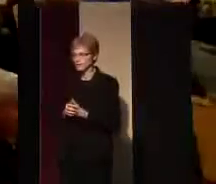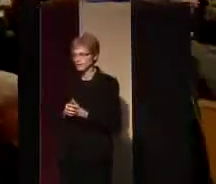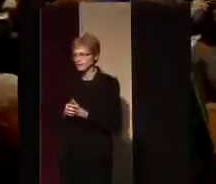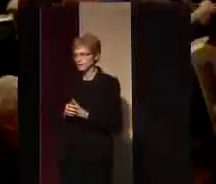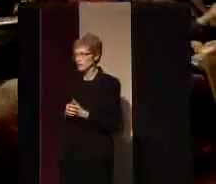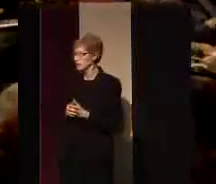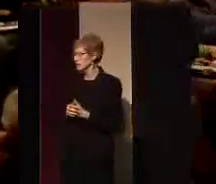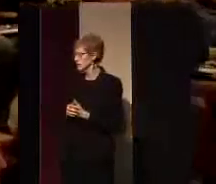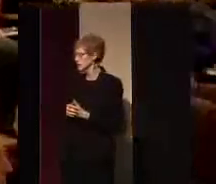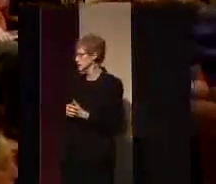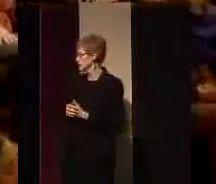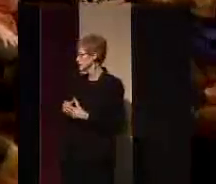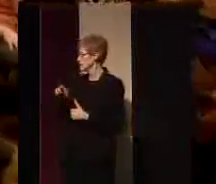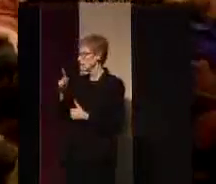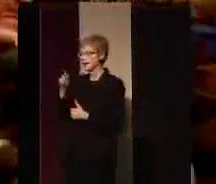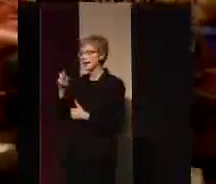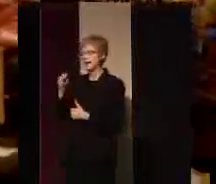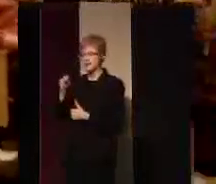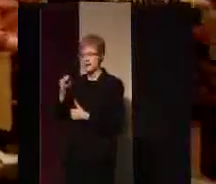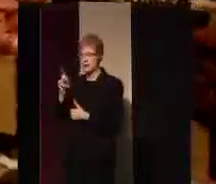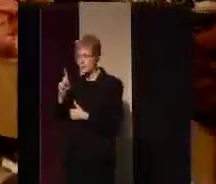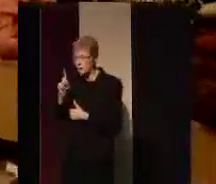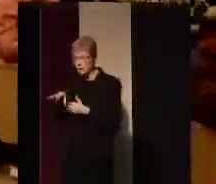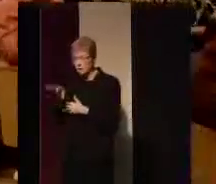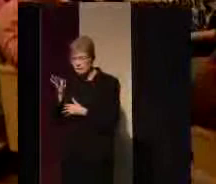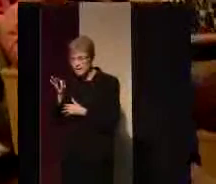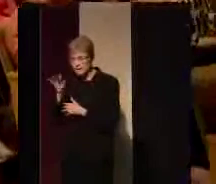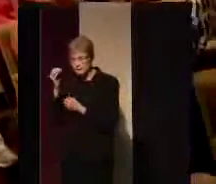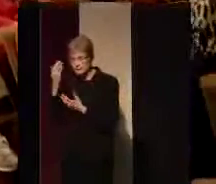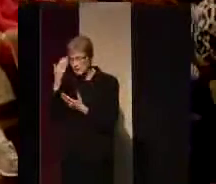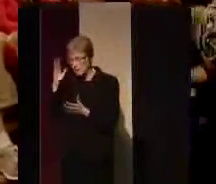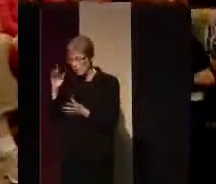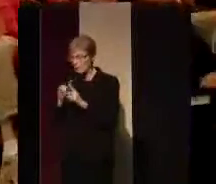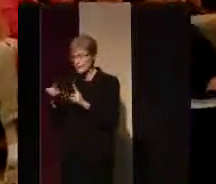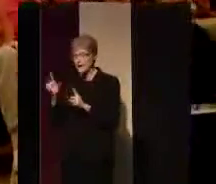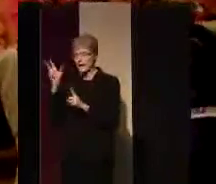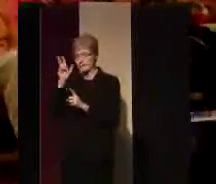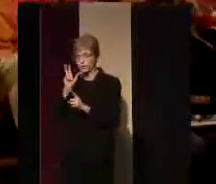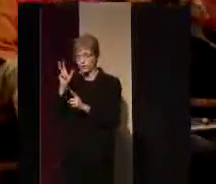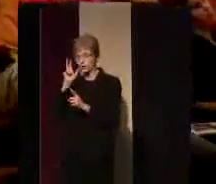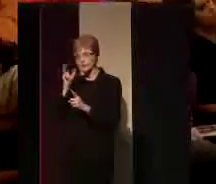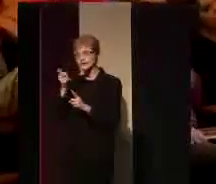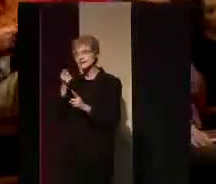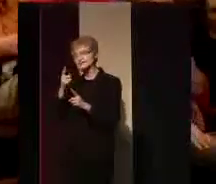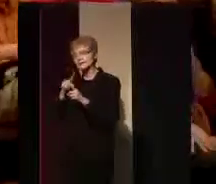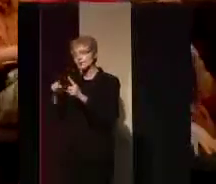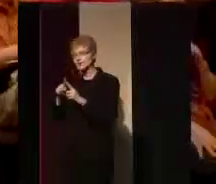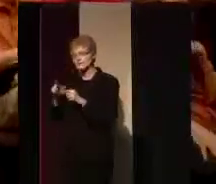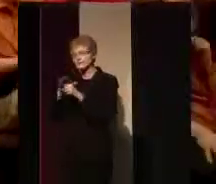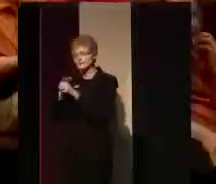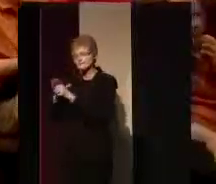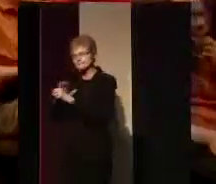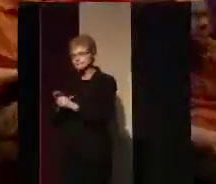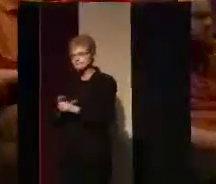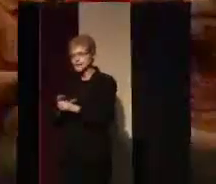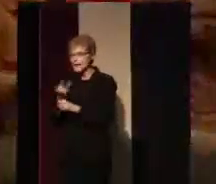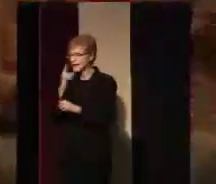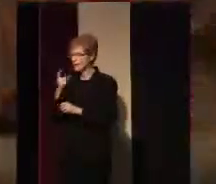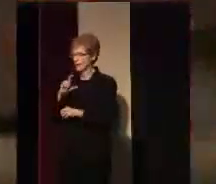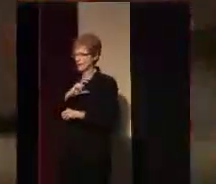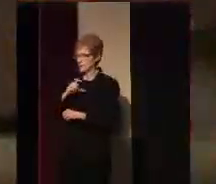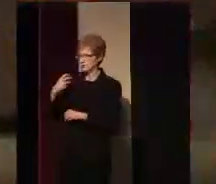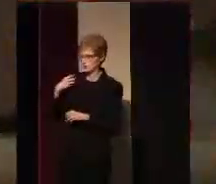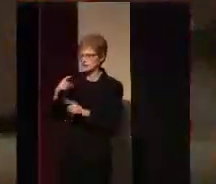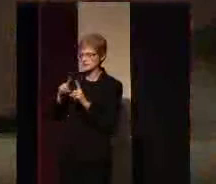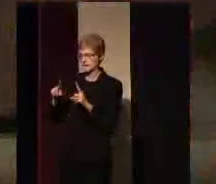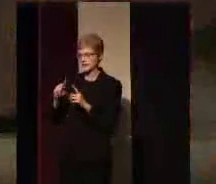I don't know that there's a centralized location for that kind of information. What I have heard is that there are a number of different jurisdictions, and it's not just the police chiefs, but